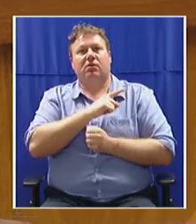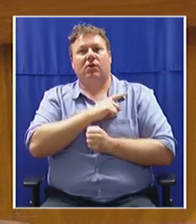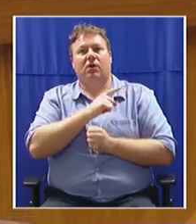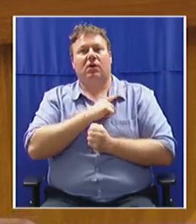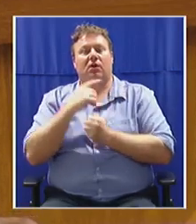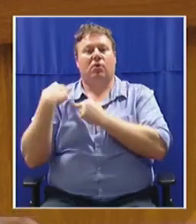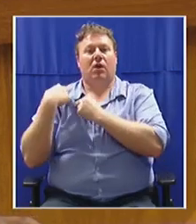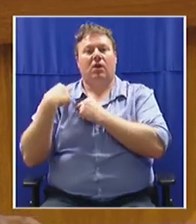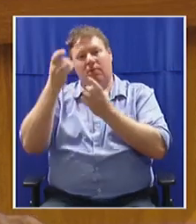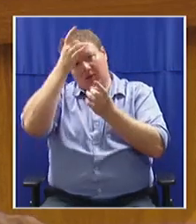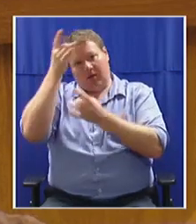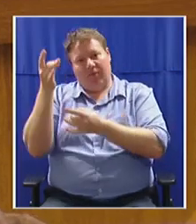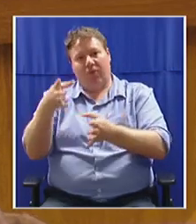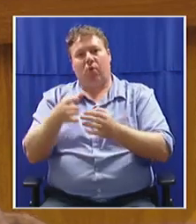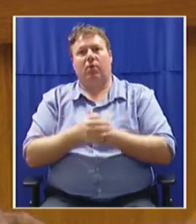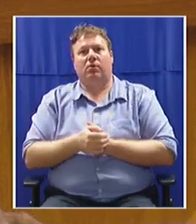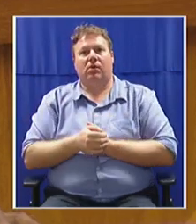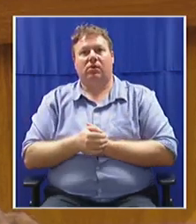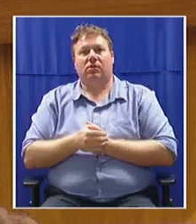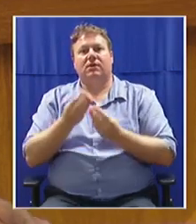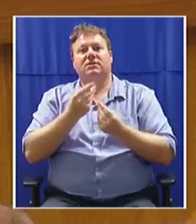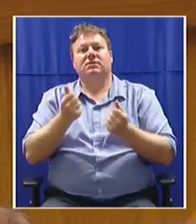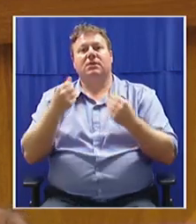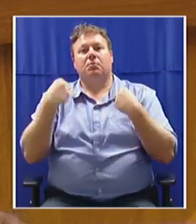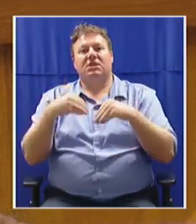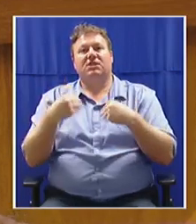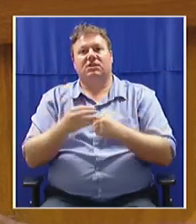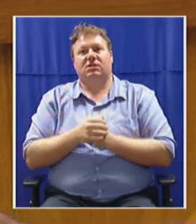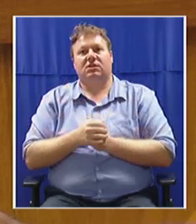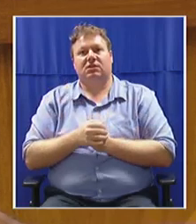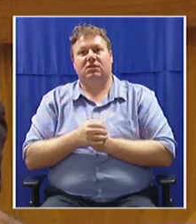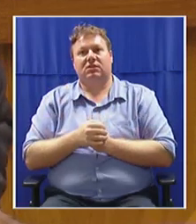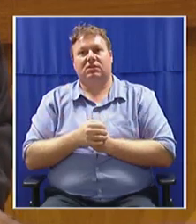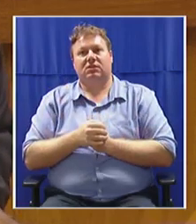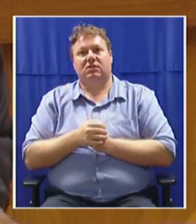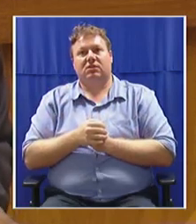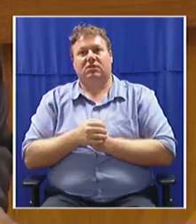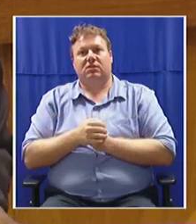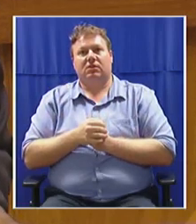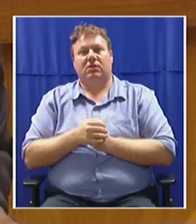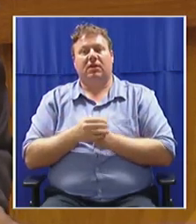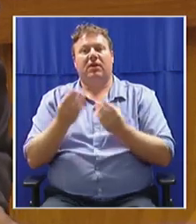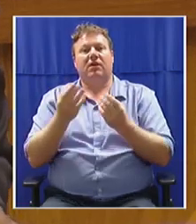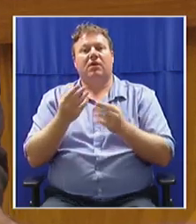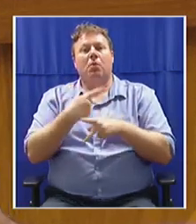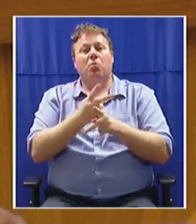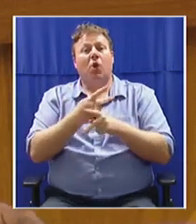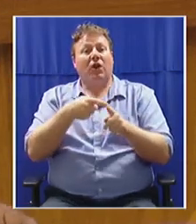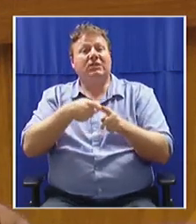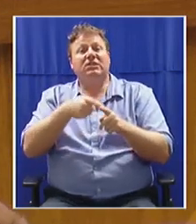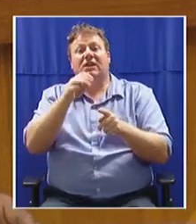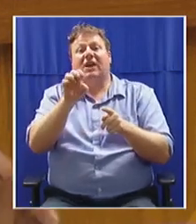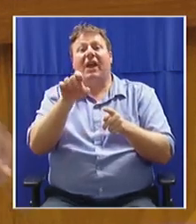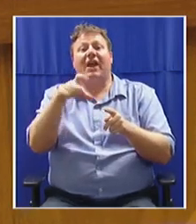informed that some of the businesses are selling expired goods. Now, government